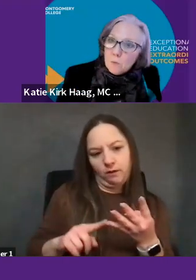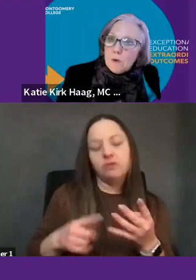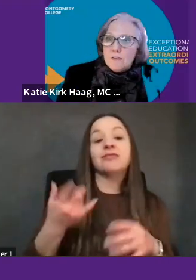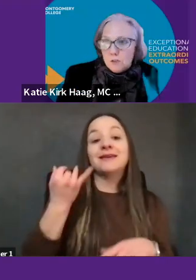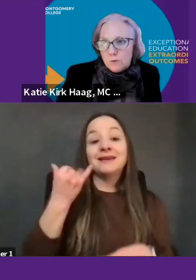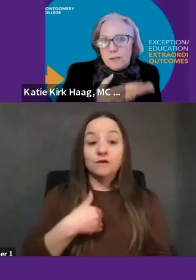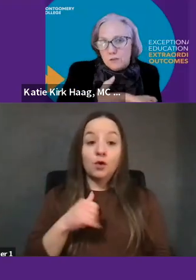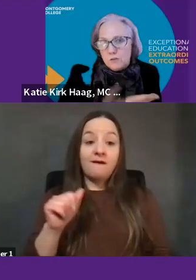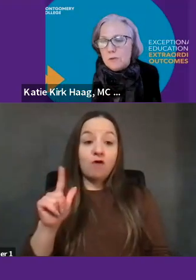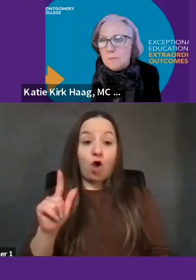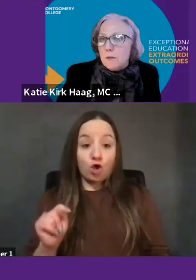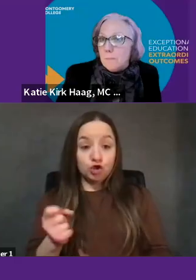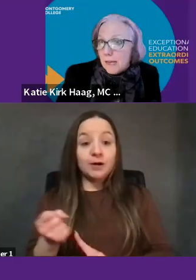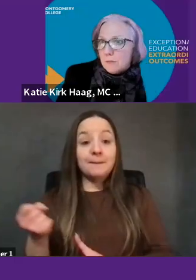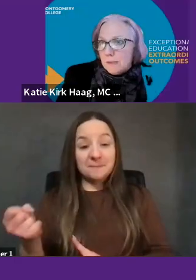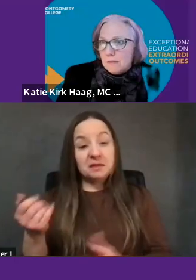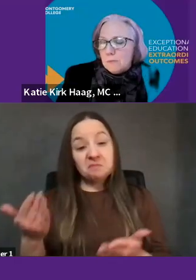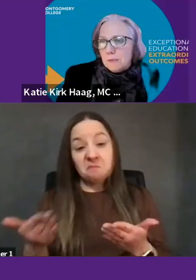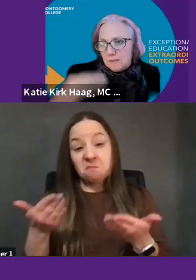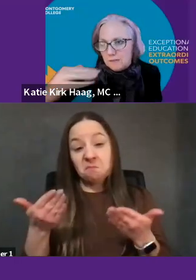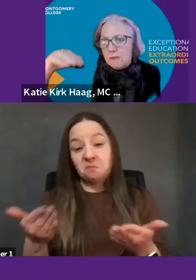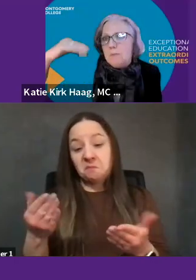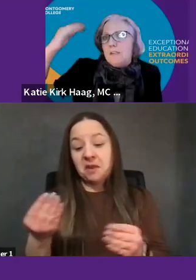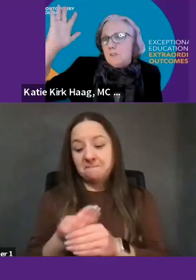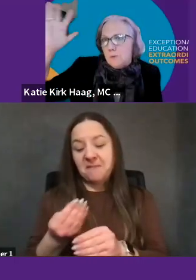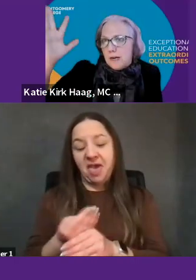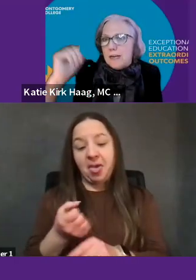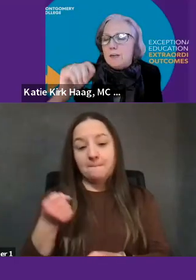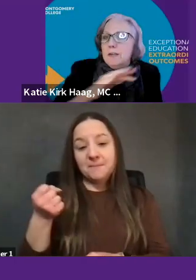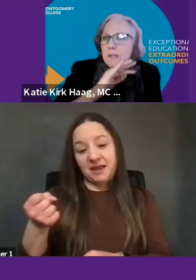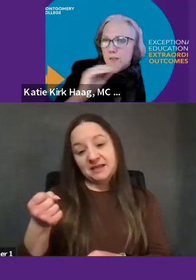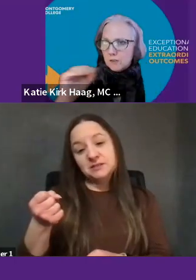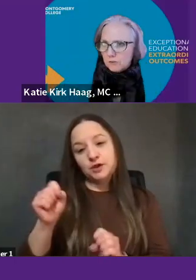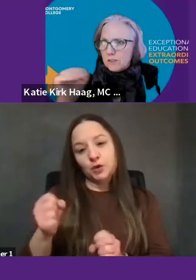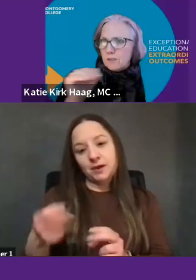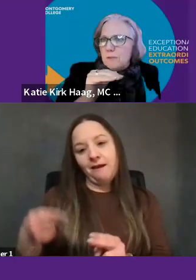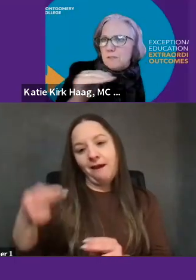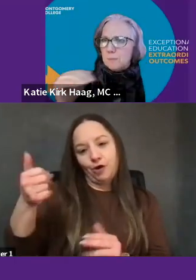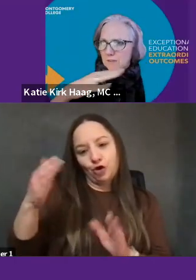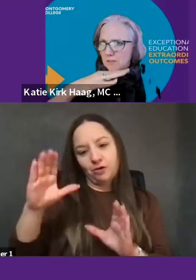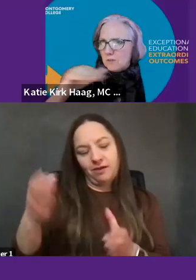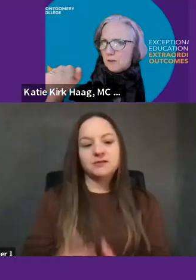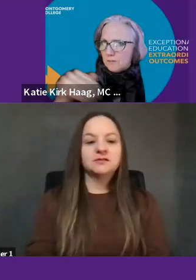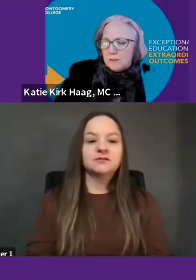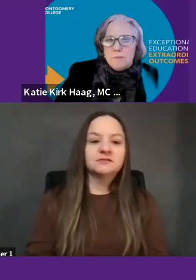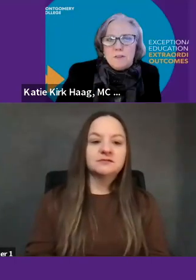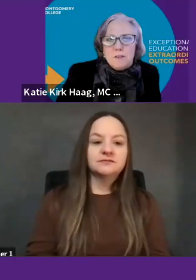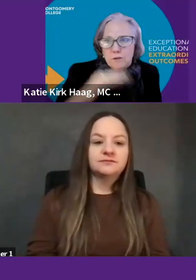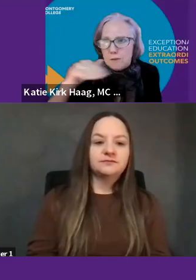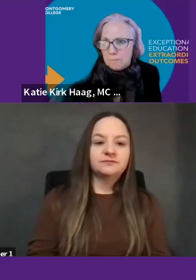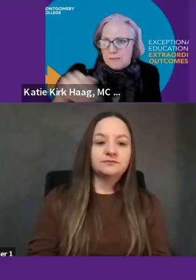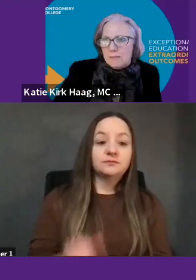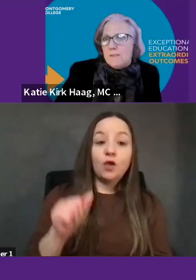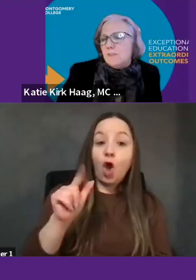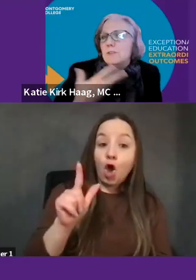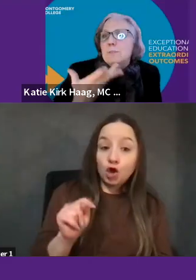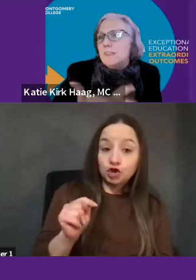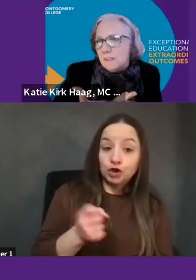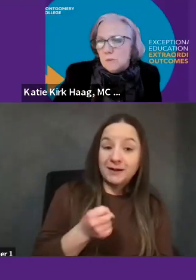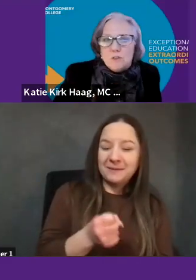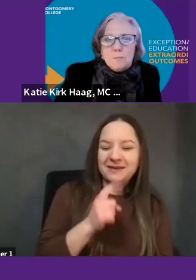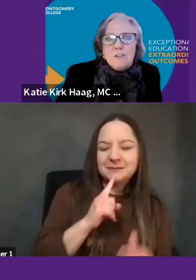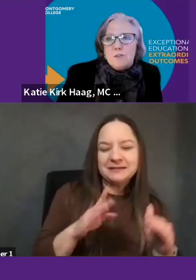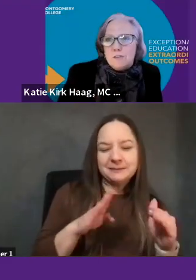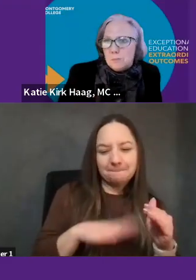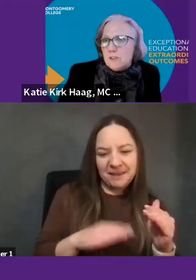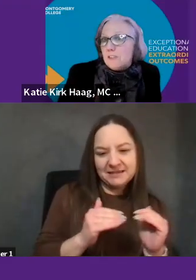you may want to go ahead and do the math placement because it can place you higher. The alternative placement starts you off at the very base level. So it depends